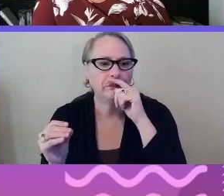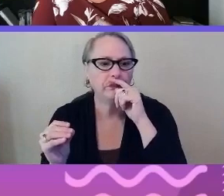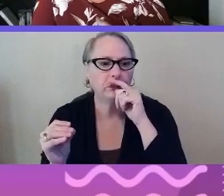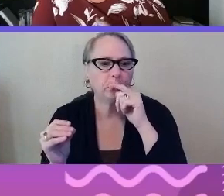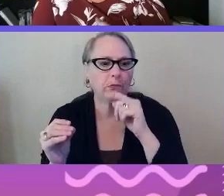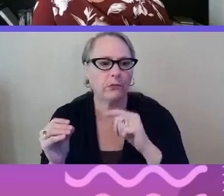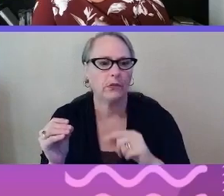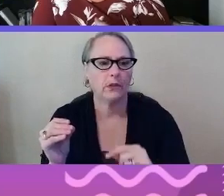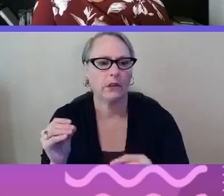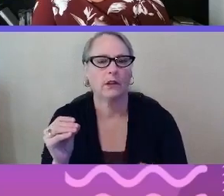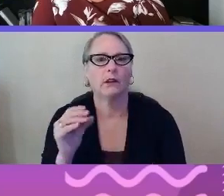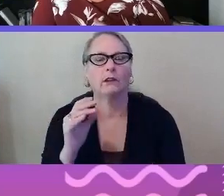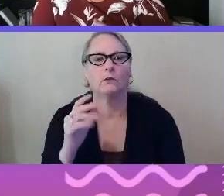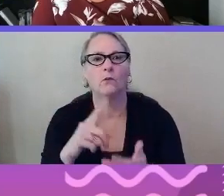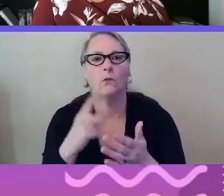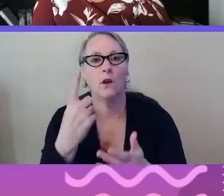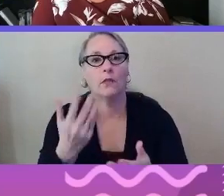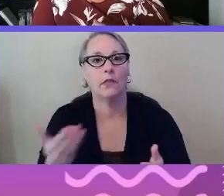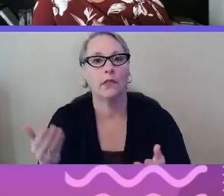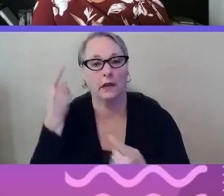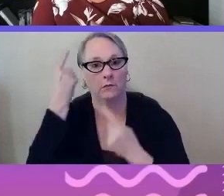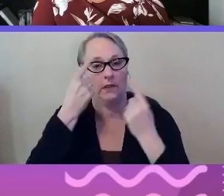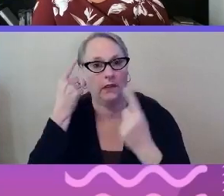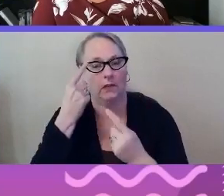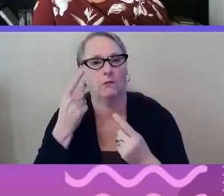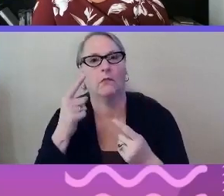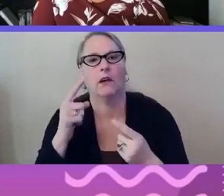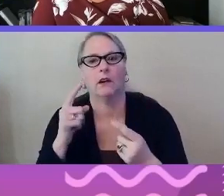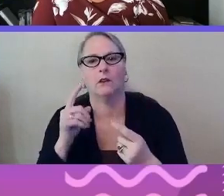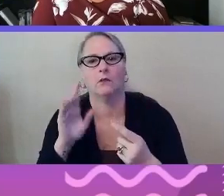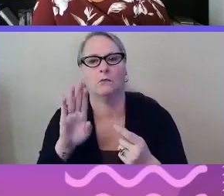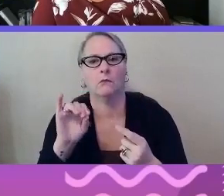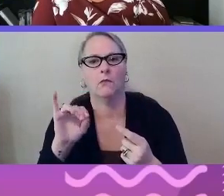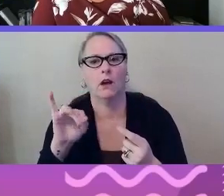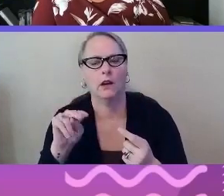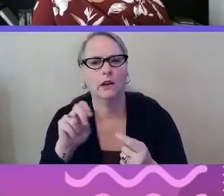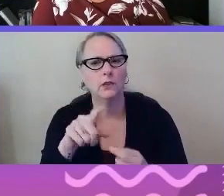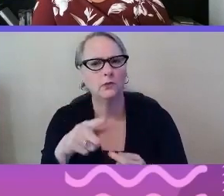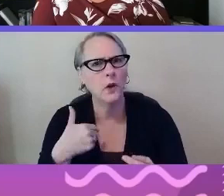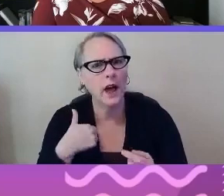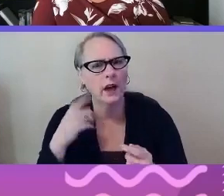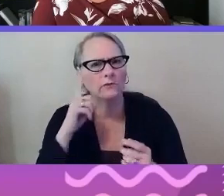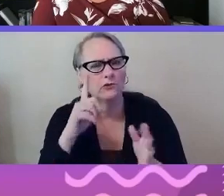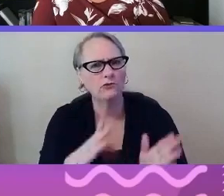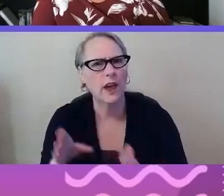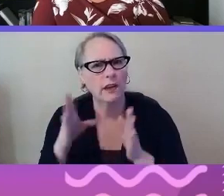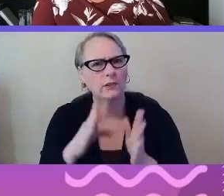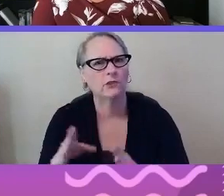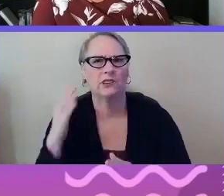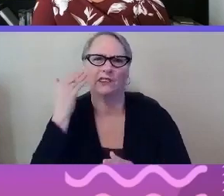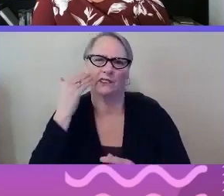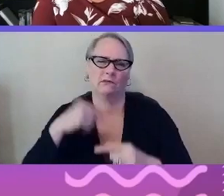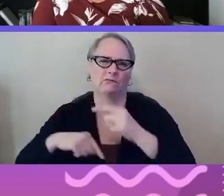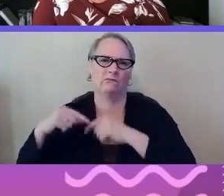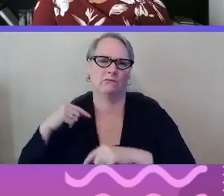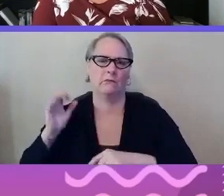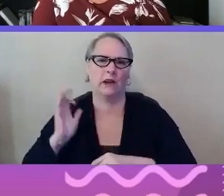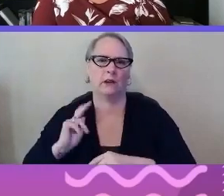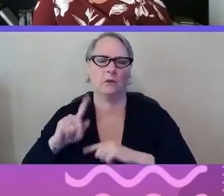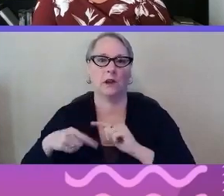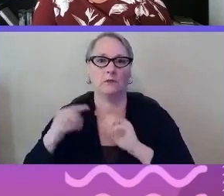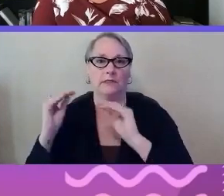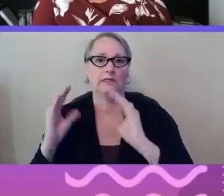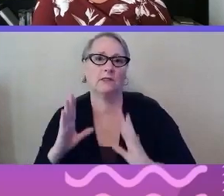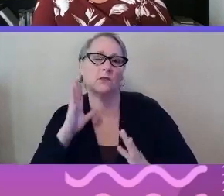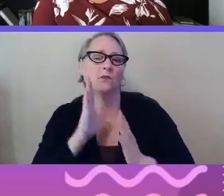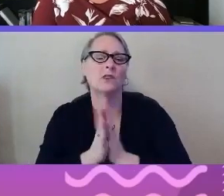thinking about, Bonnie, do you have strategies? Because sometimes I know, even back when I was a teacher, I would get really excited